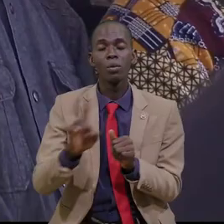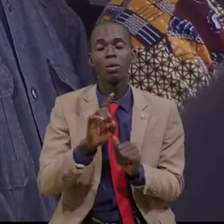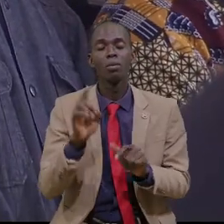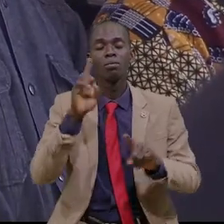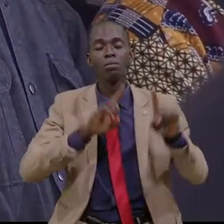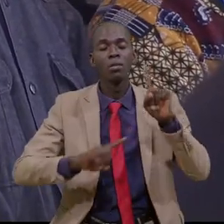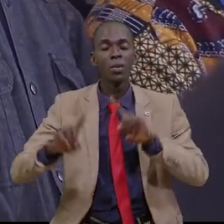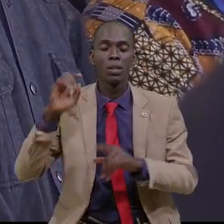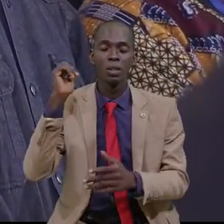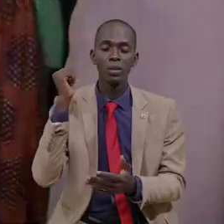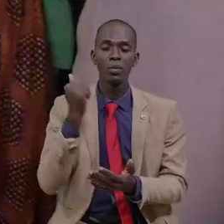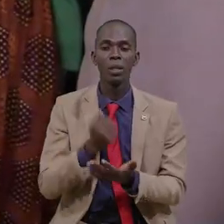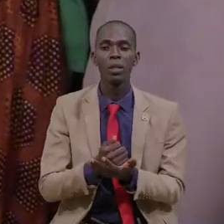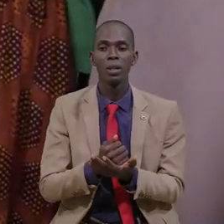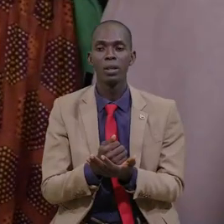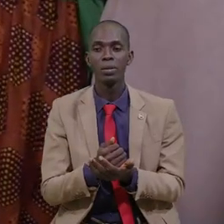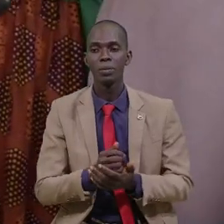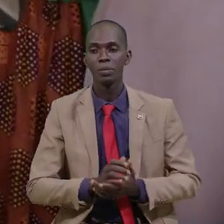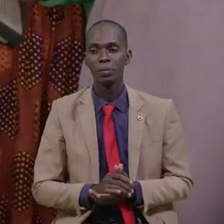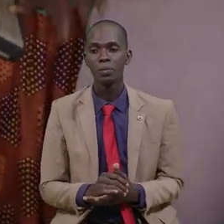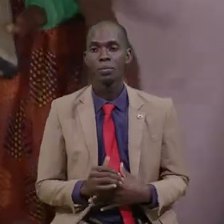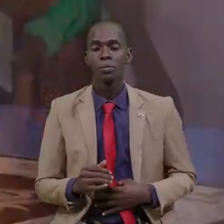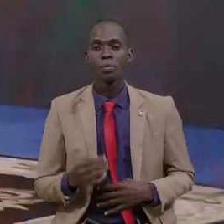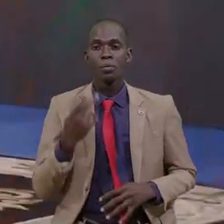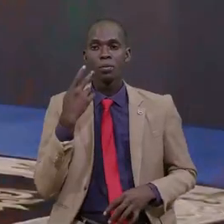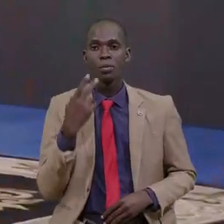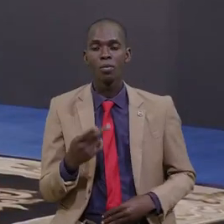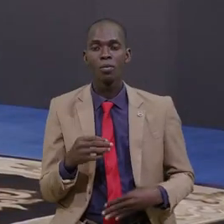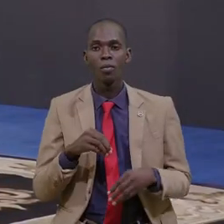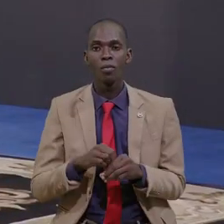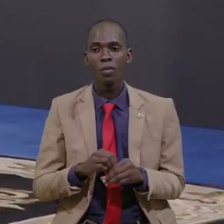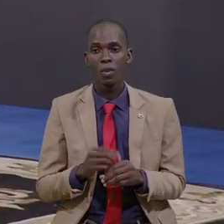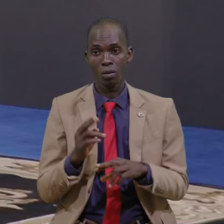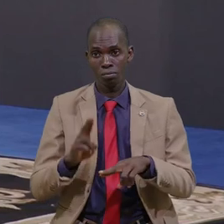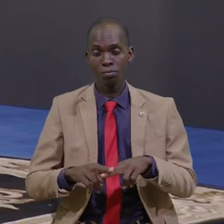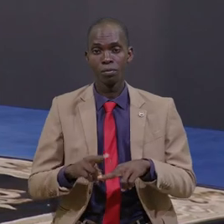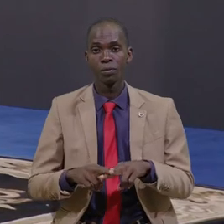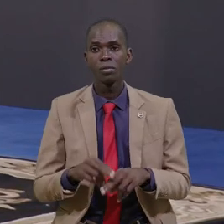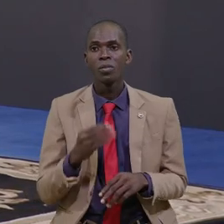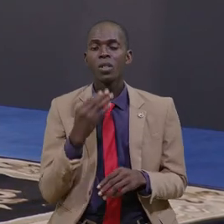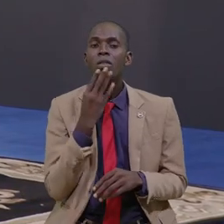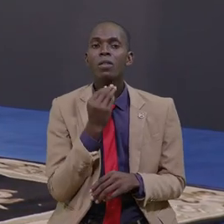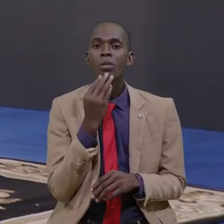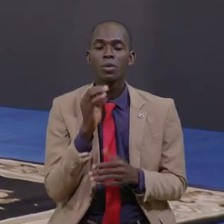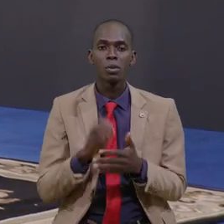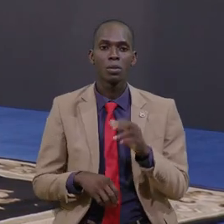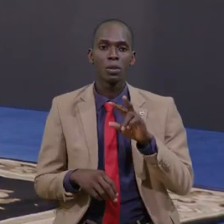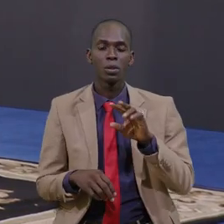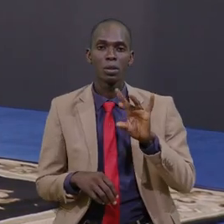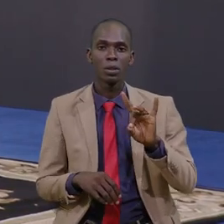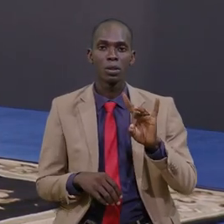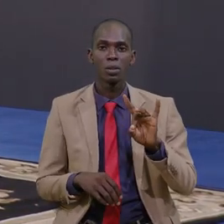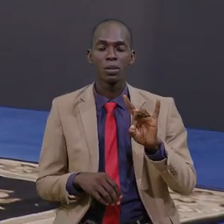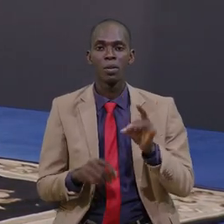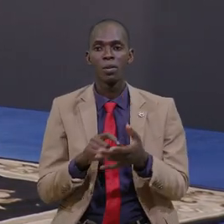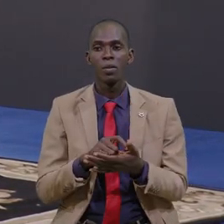shout, amen. Amen. We're looking at Hebrews. Thank you. Consider we're looking at Hebrews chapter 8. And I'm reading